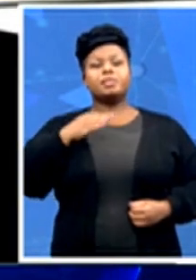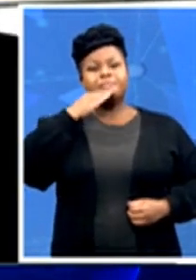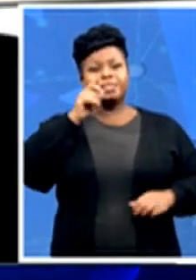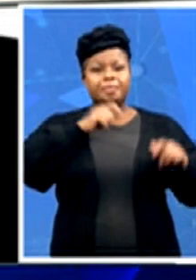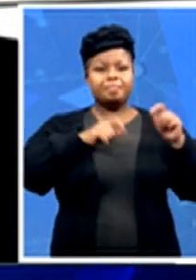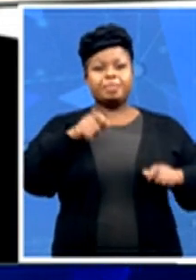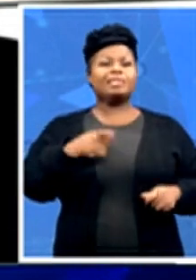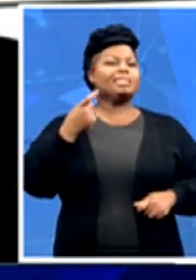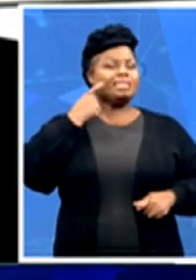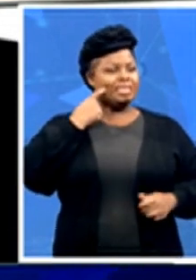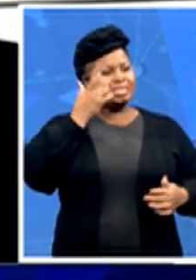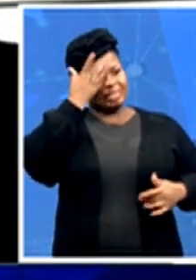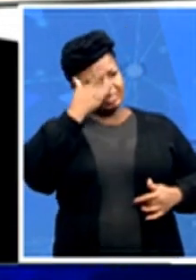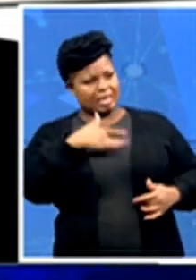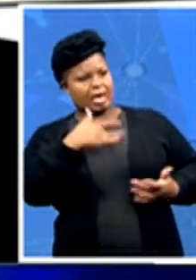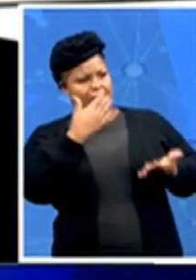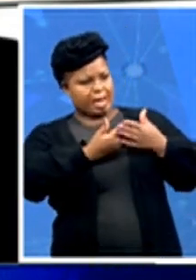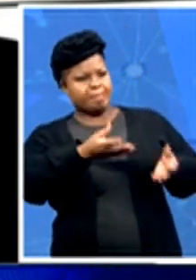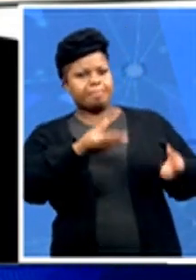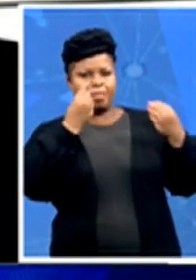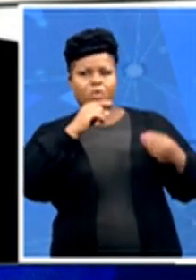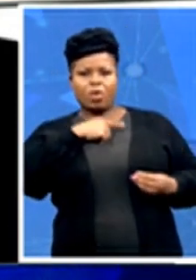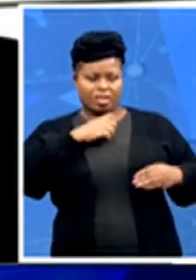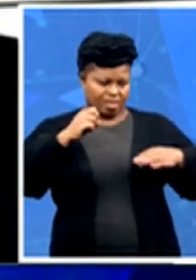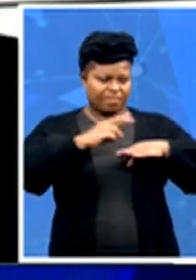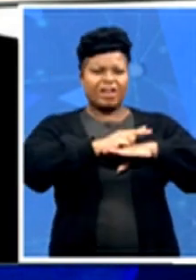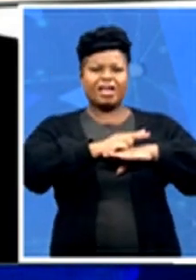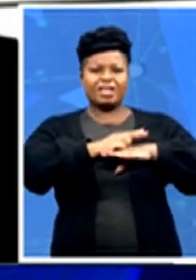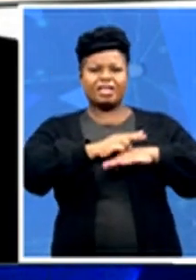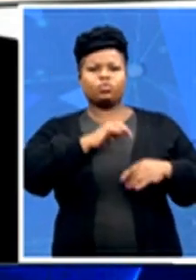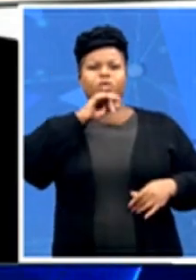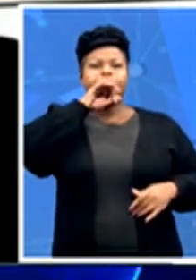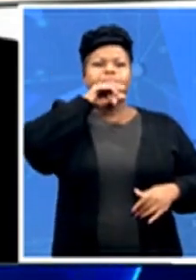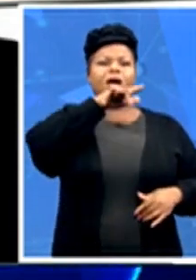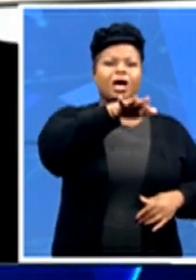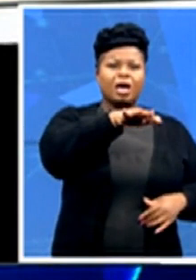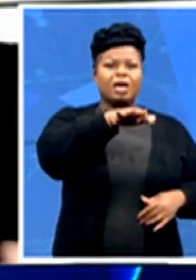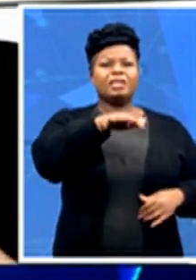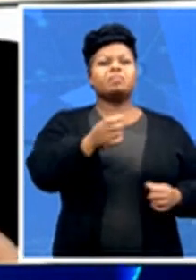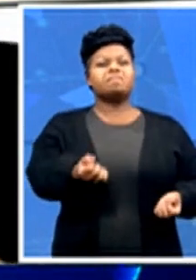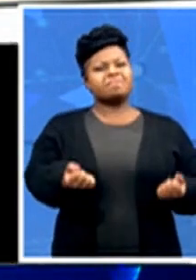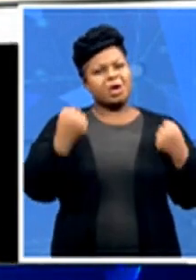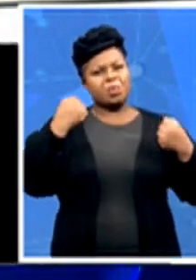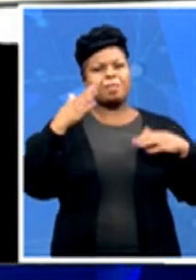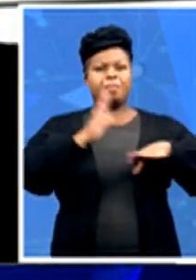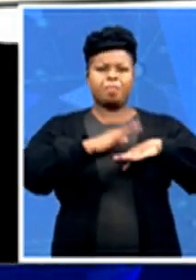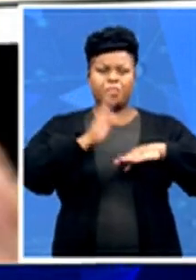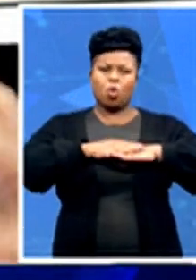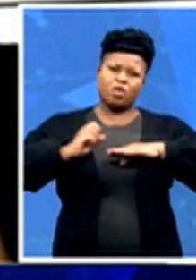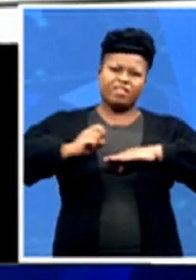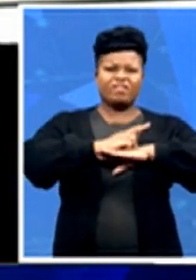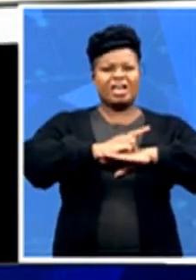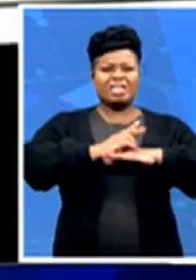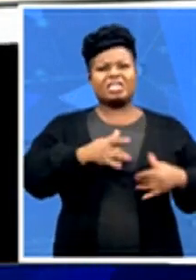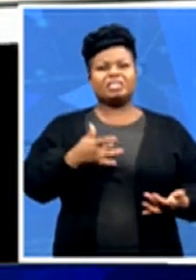the virus has so much more particles in the little droplets. So we are trying to